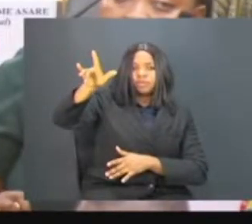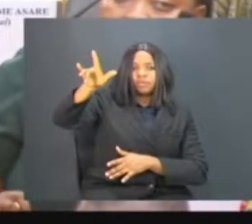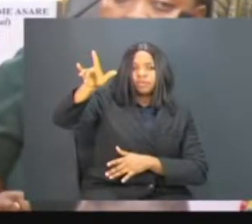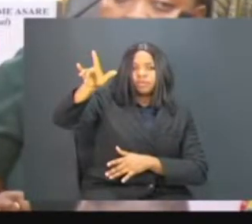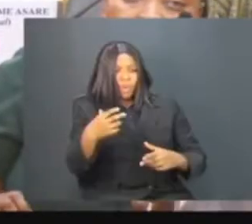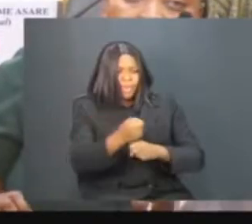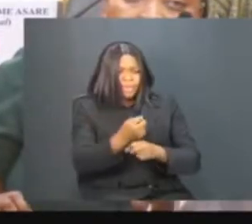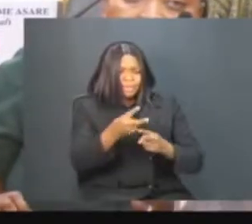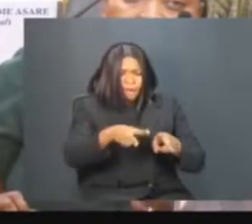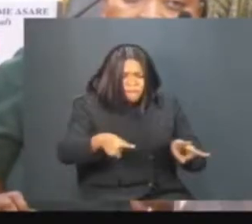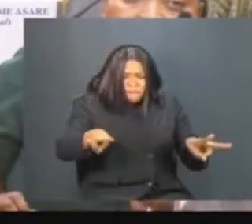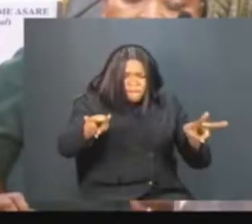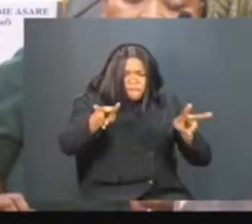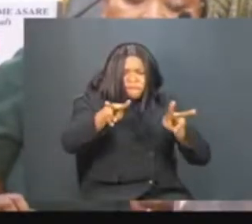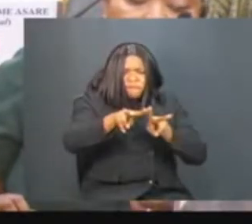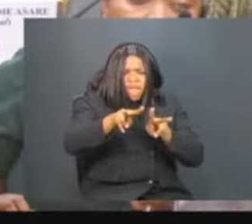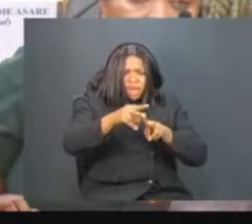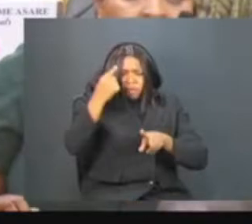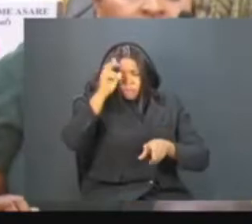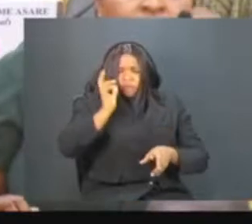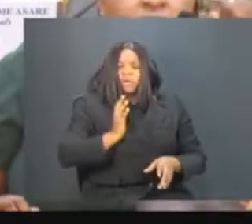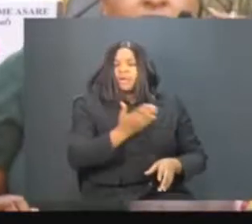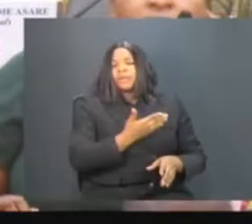our produce. Mr. Speaker,